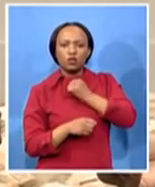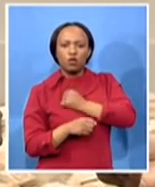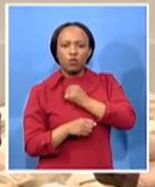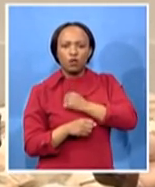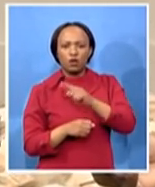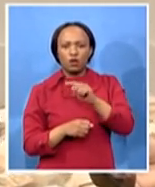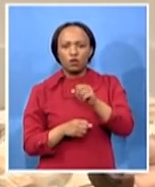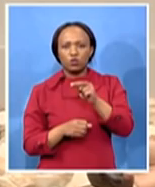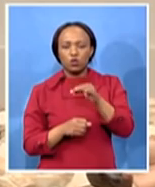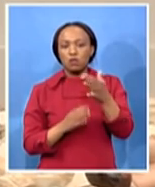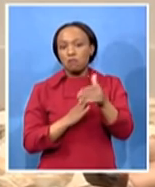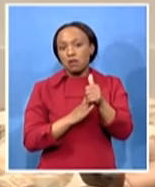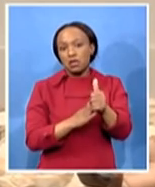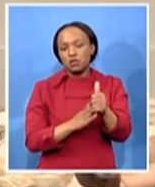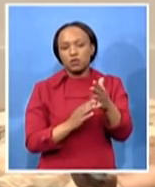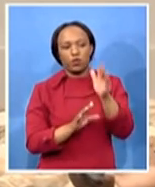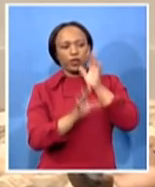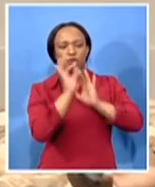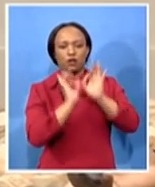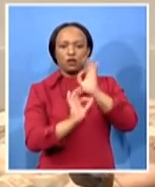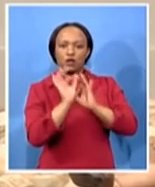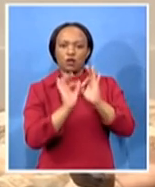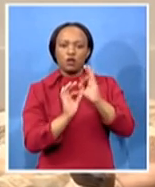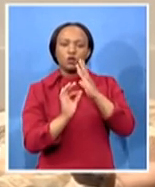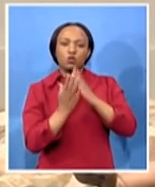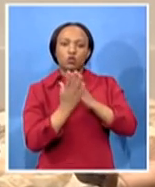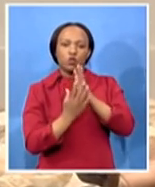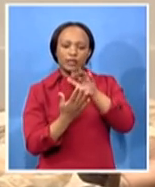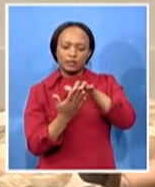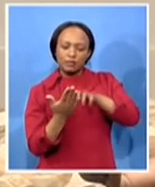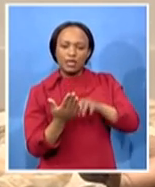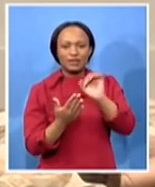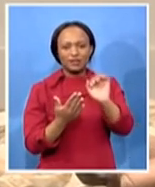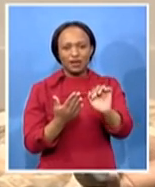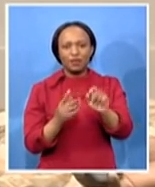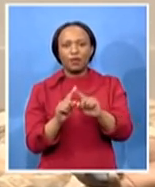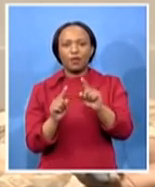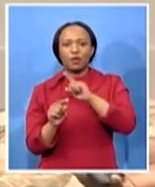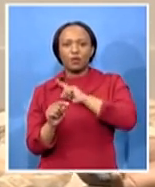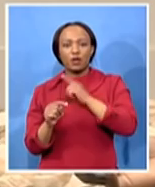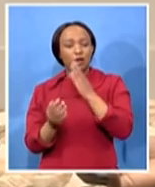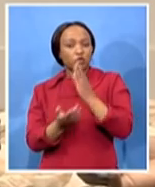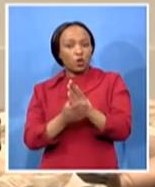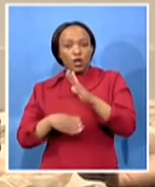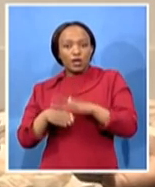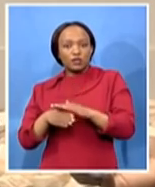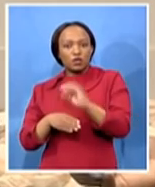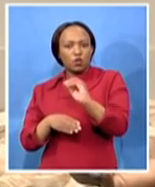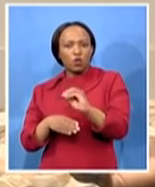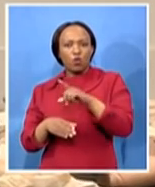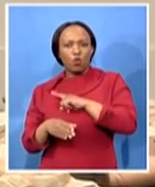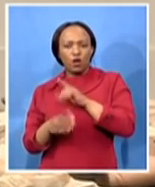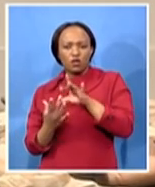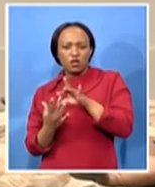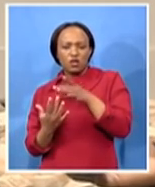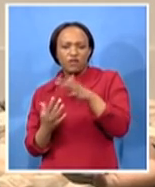us through the statement, and then we'll take it from there, because I'm sure there should be reasons why he opted to ask the president to